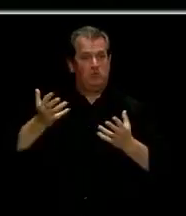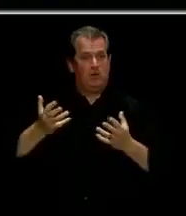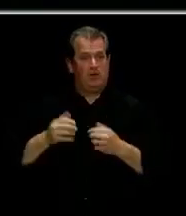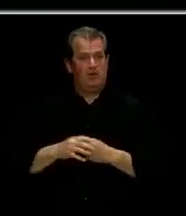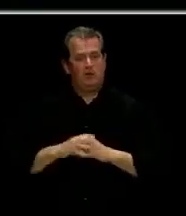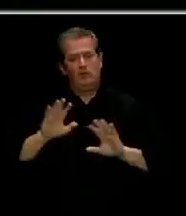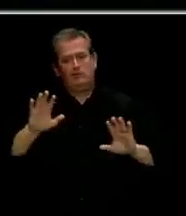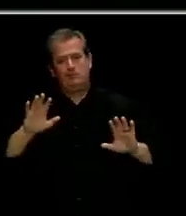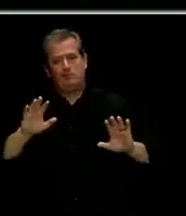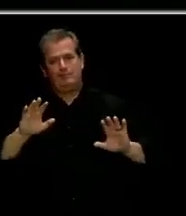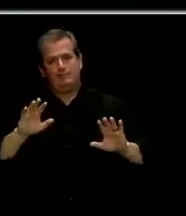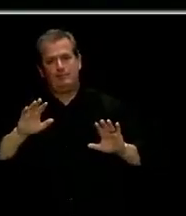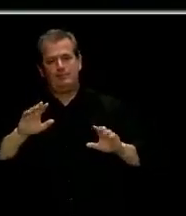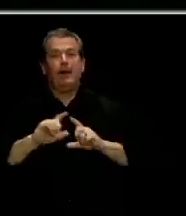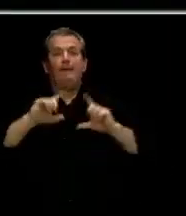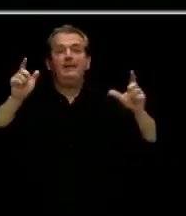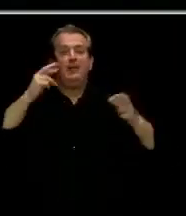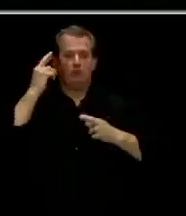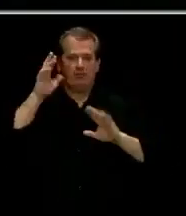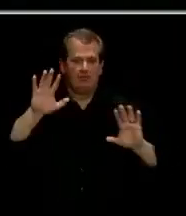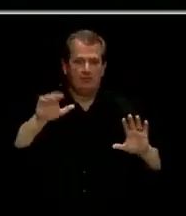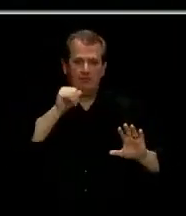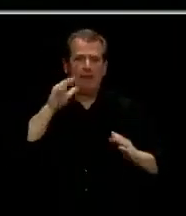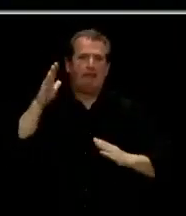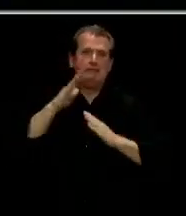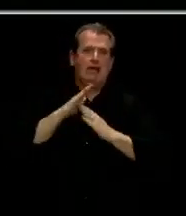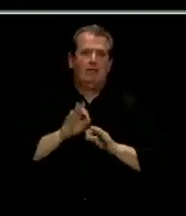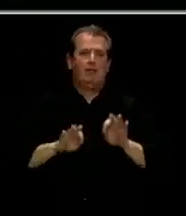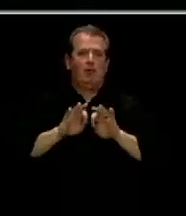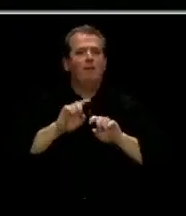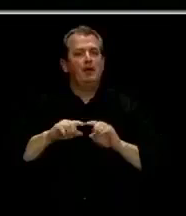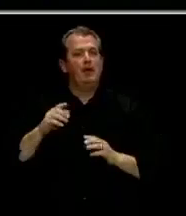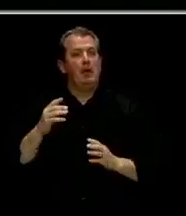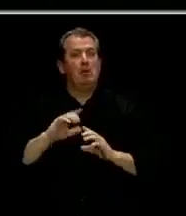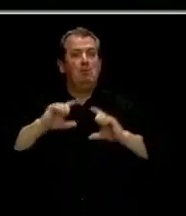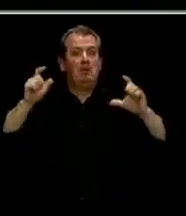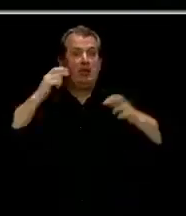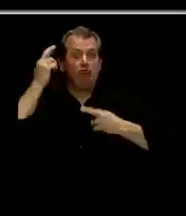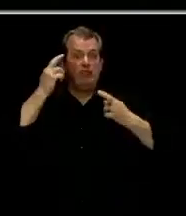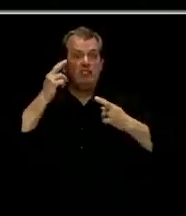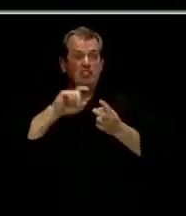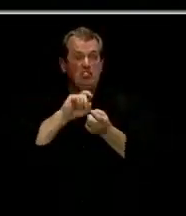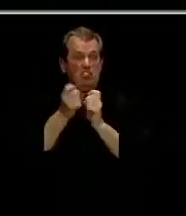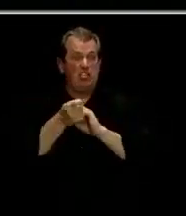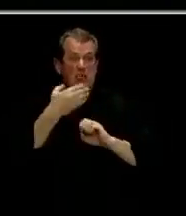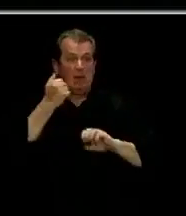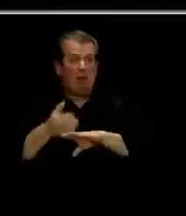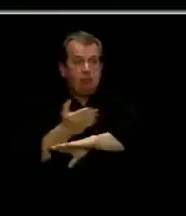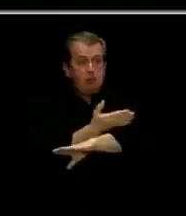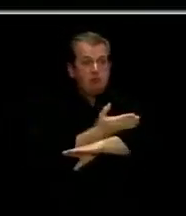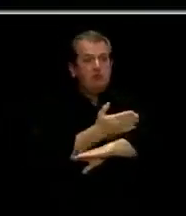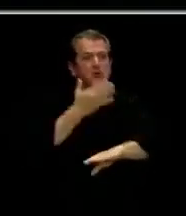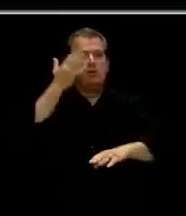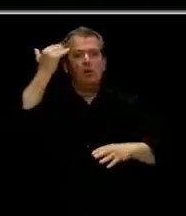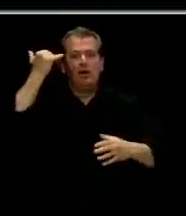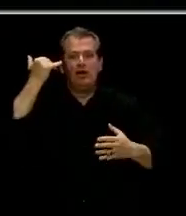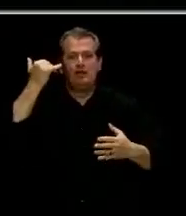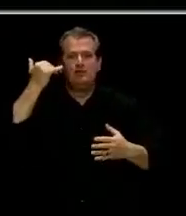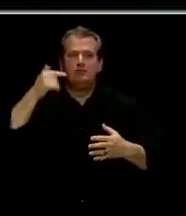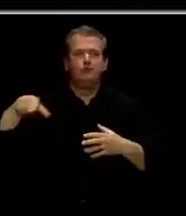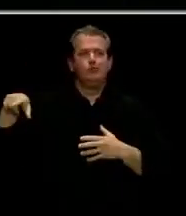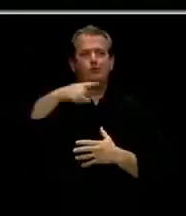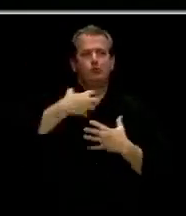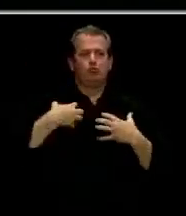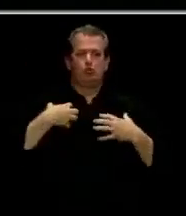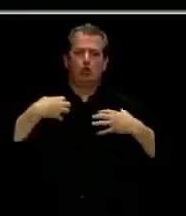or at least I should say a major reason, has been the courage that people demonstrate, right? When, the Senator Collins, I mean,